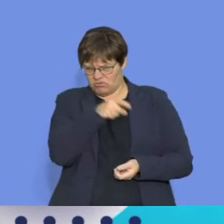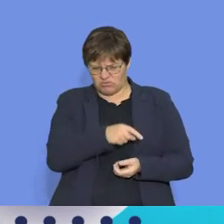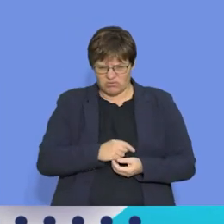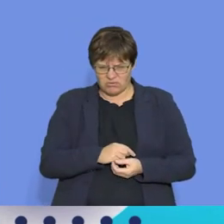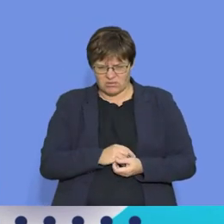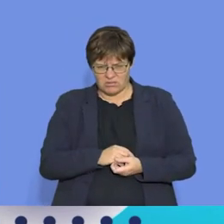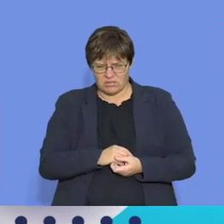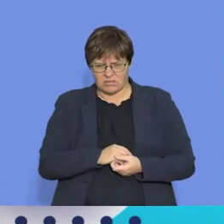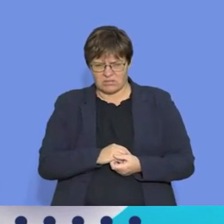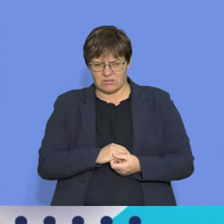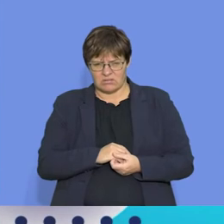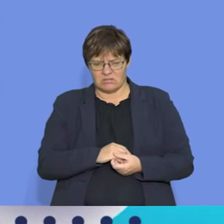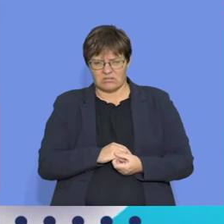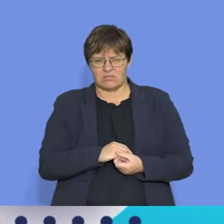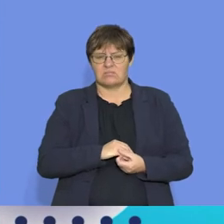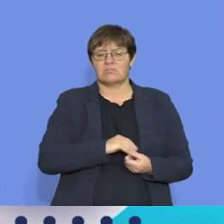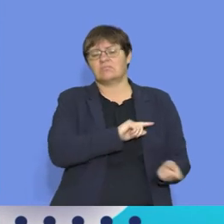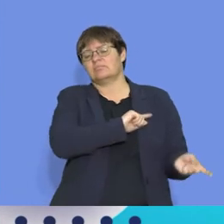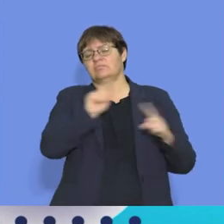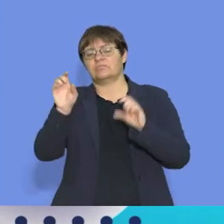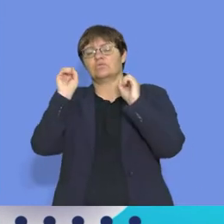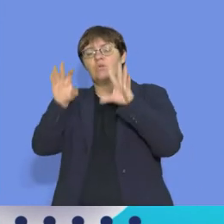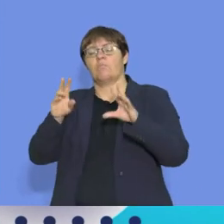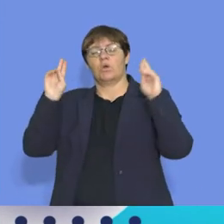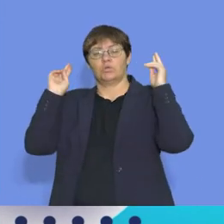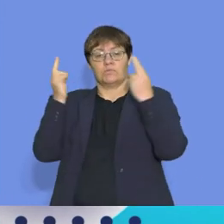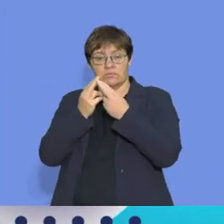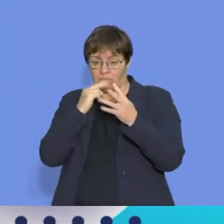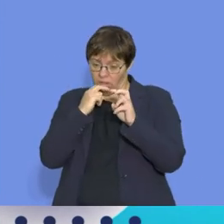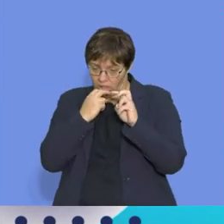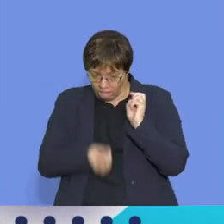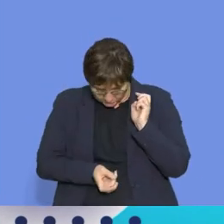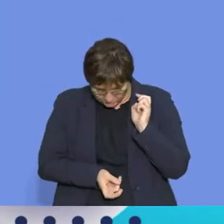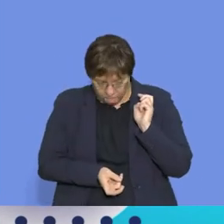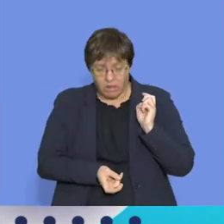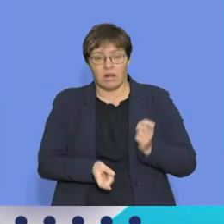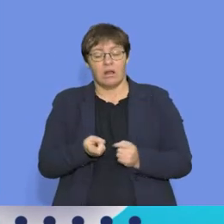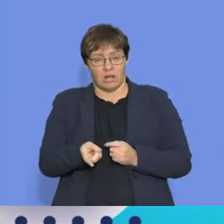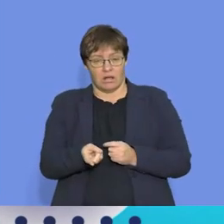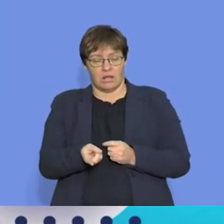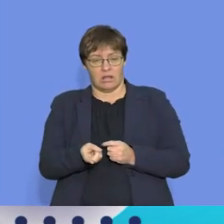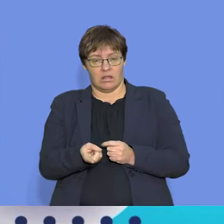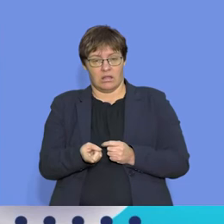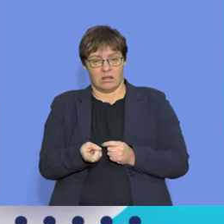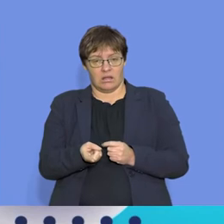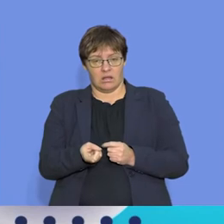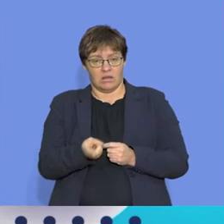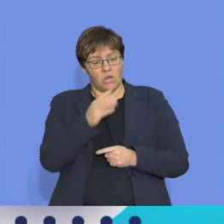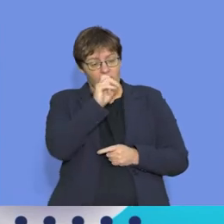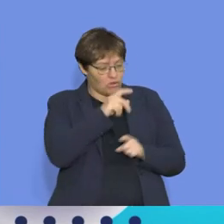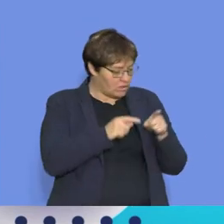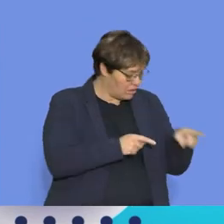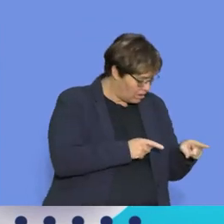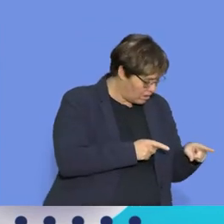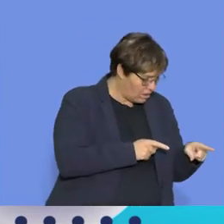very strange fish. So they took it to people at the university, and they were amazed to find there was